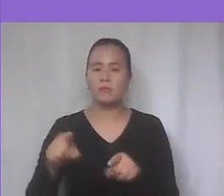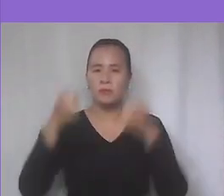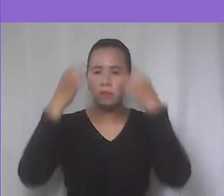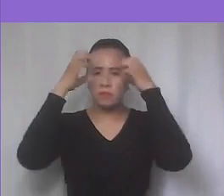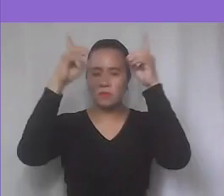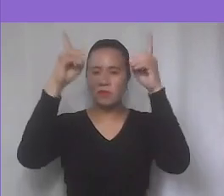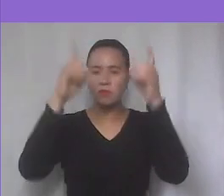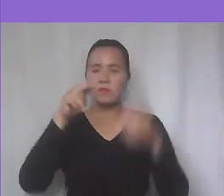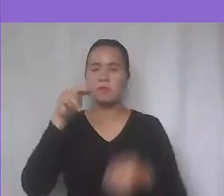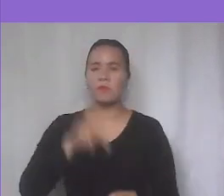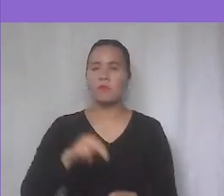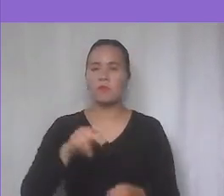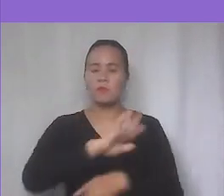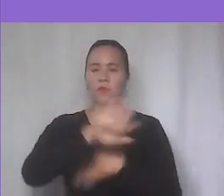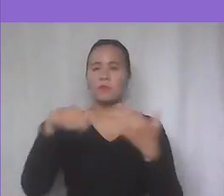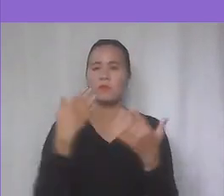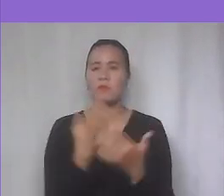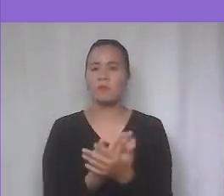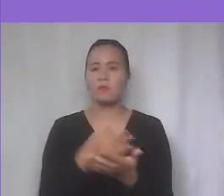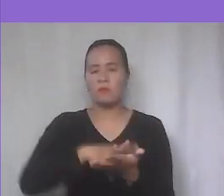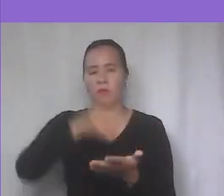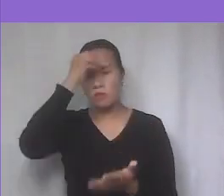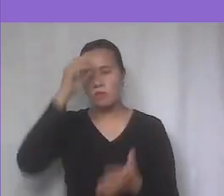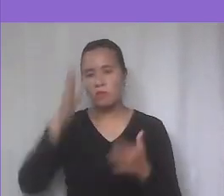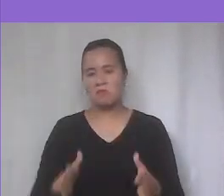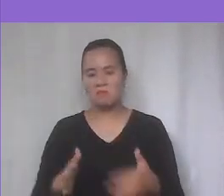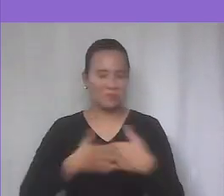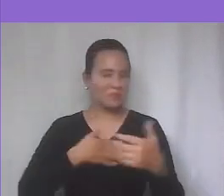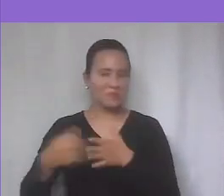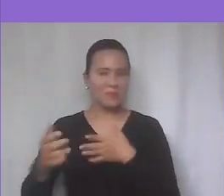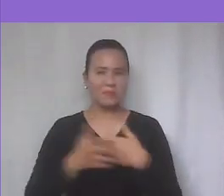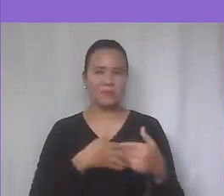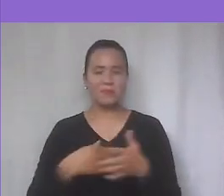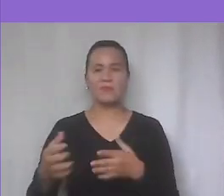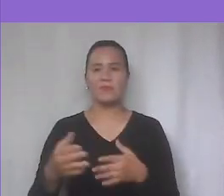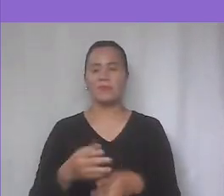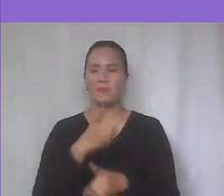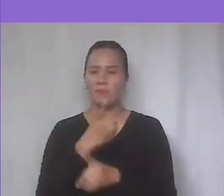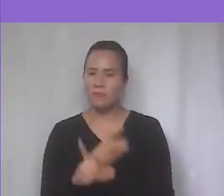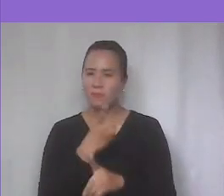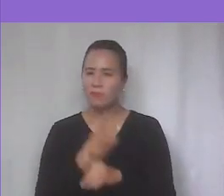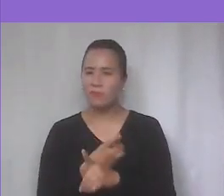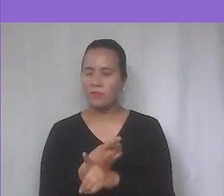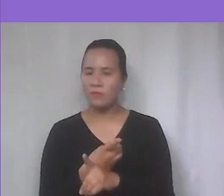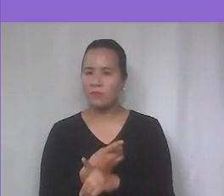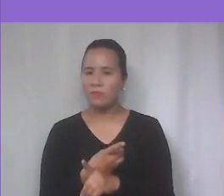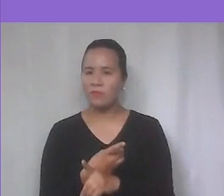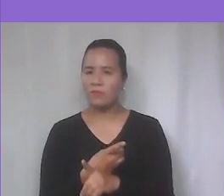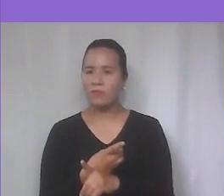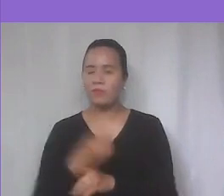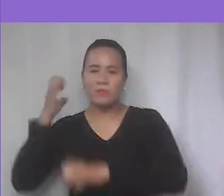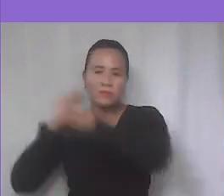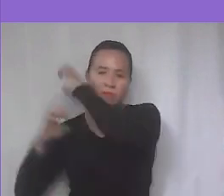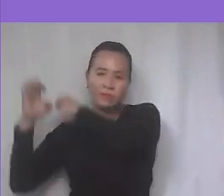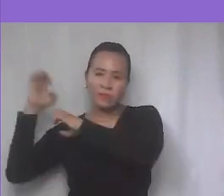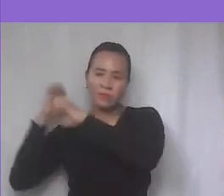learners, regardless of disability, regardless of ethnicity, sex,